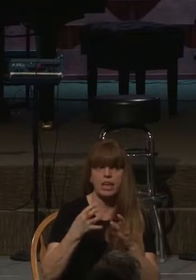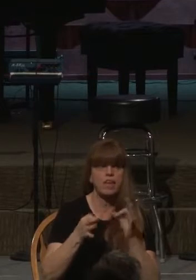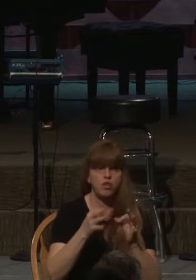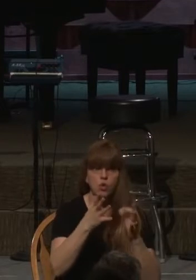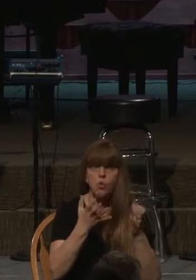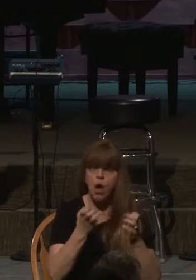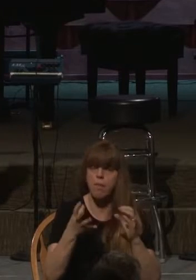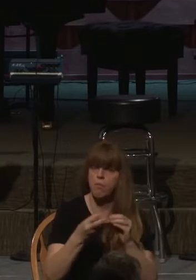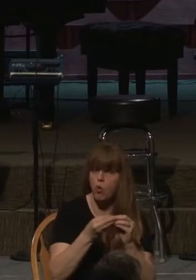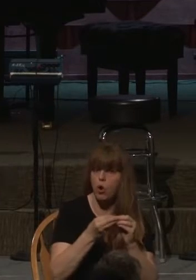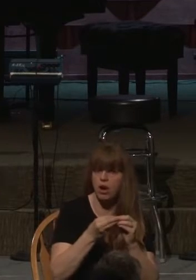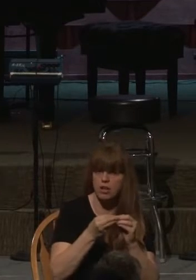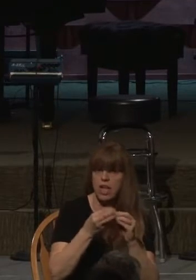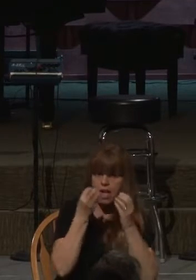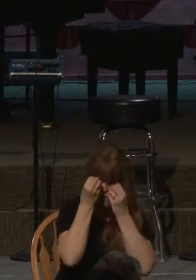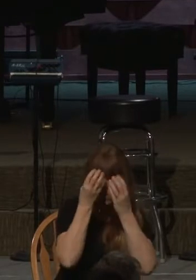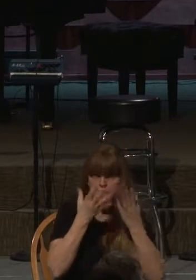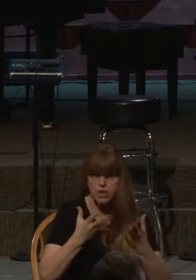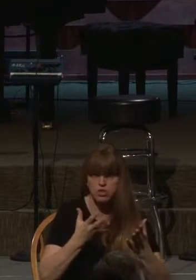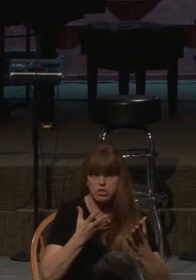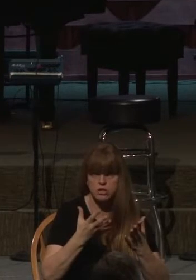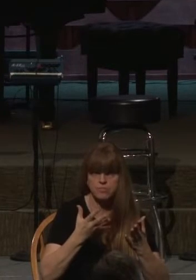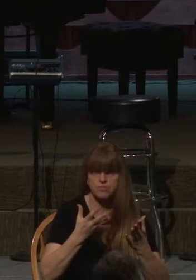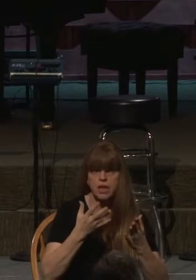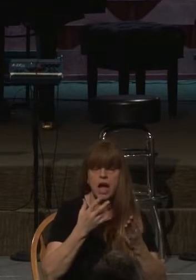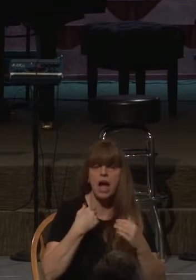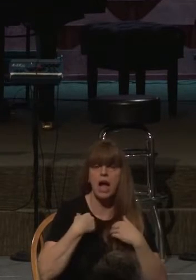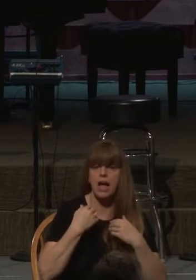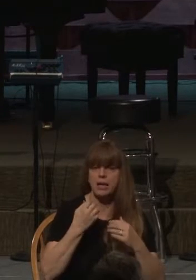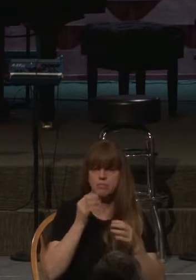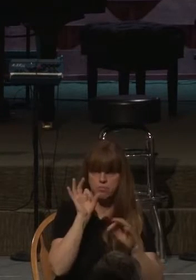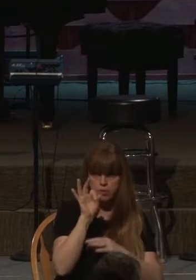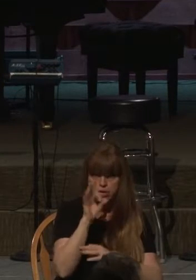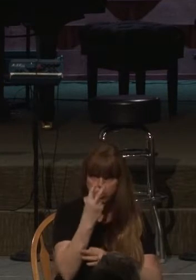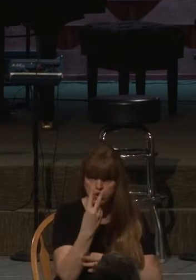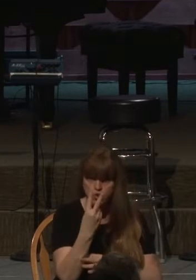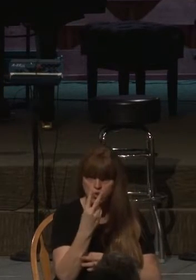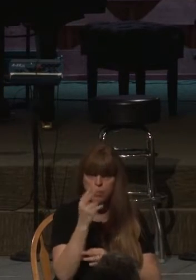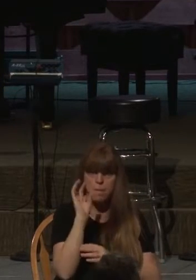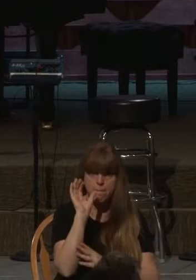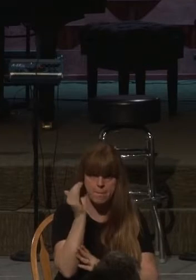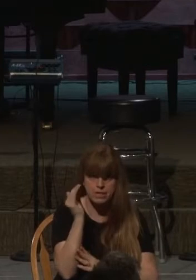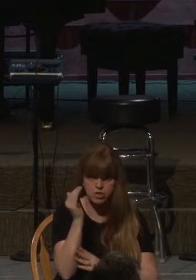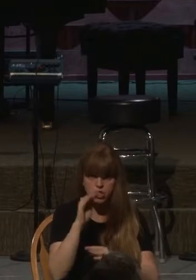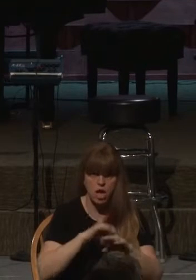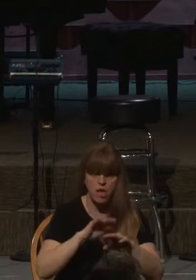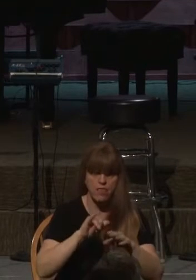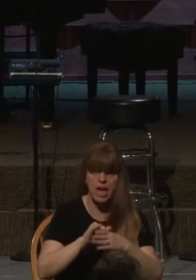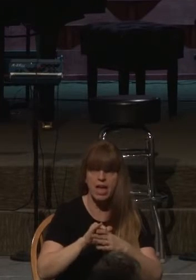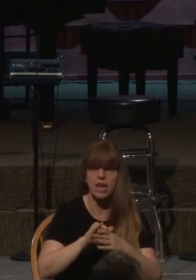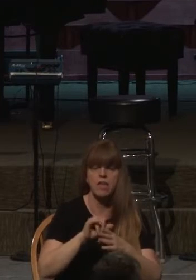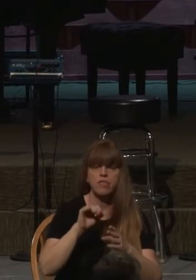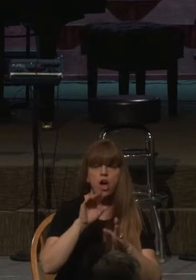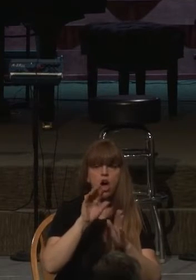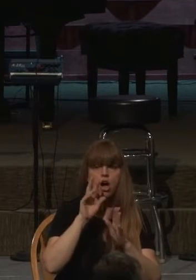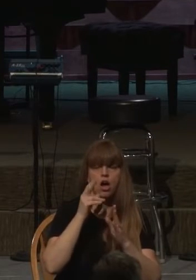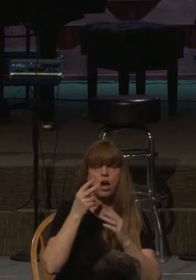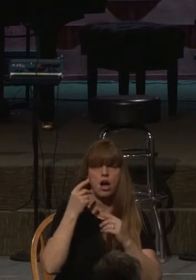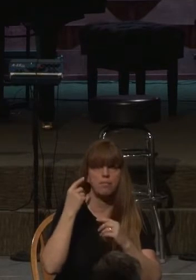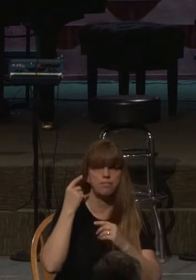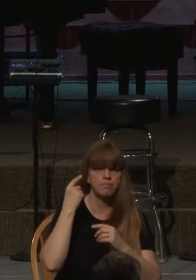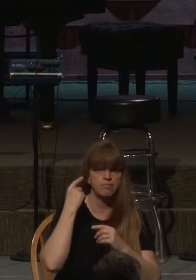details about that mission and vision statement, I did two sermons on that, and you can access both the audio and video on